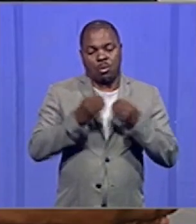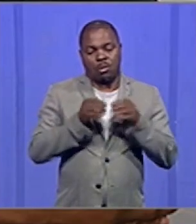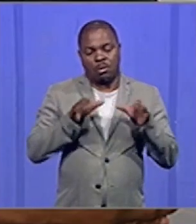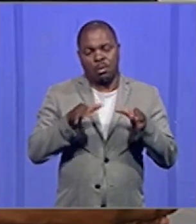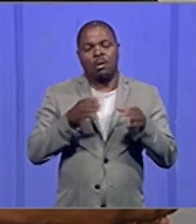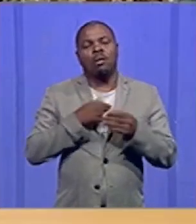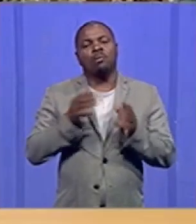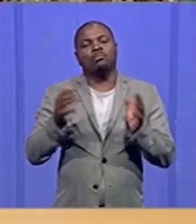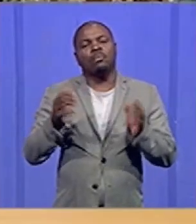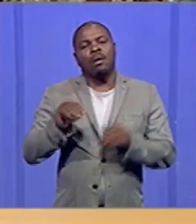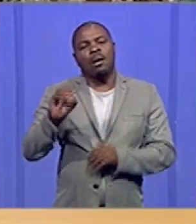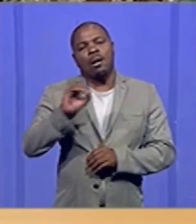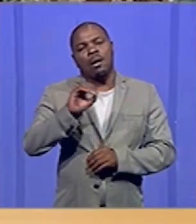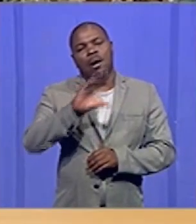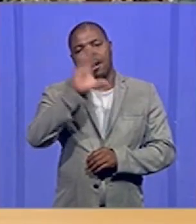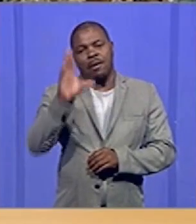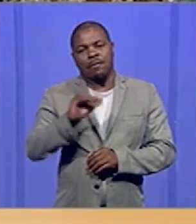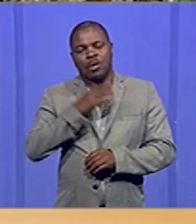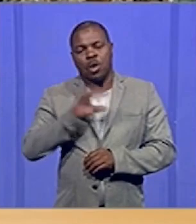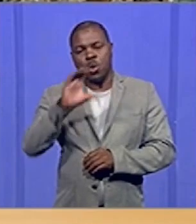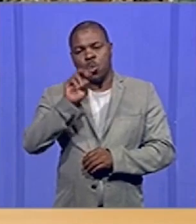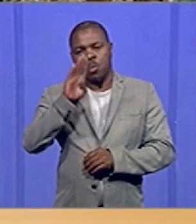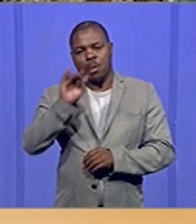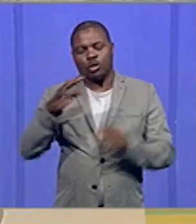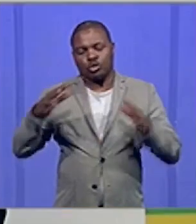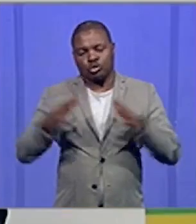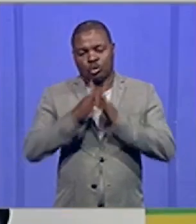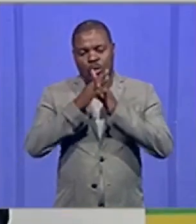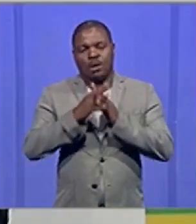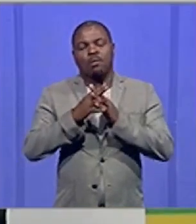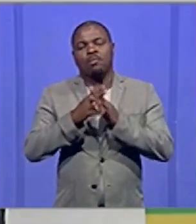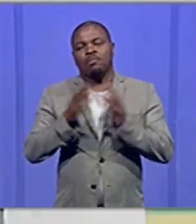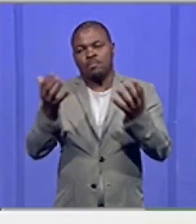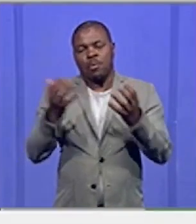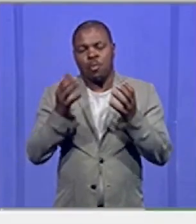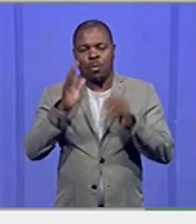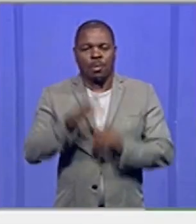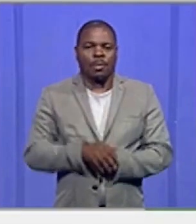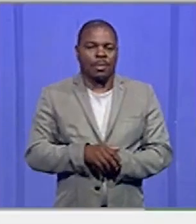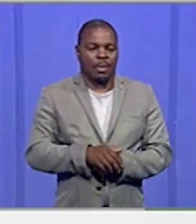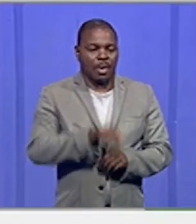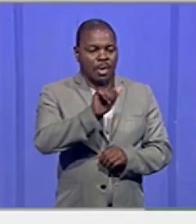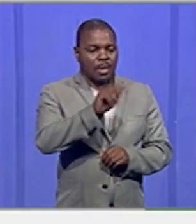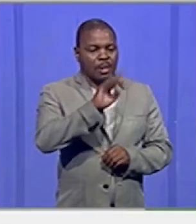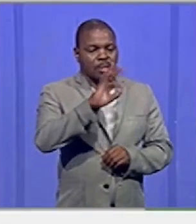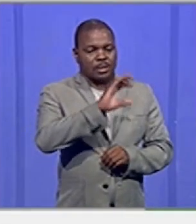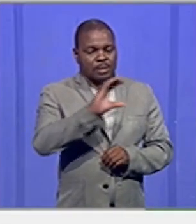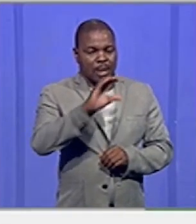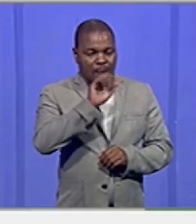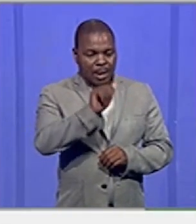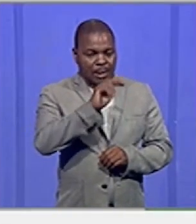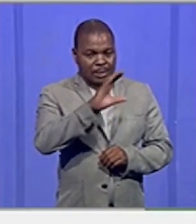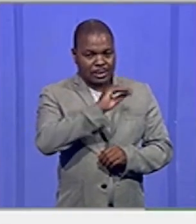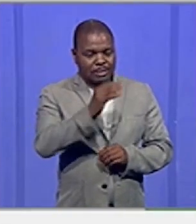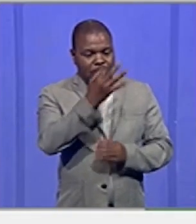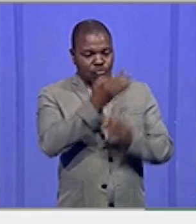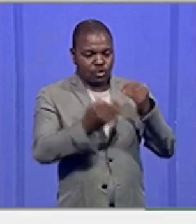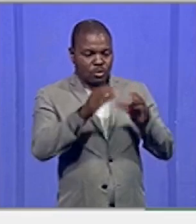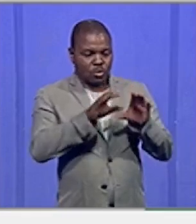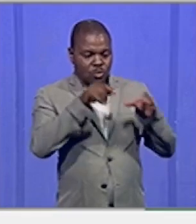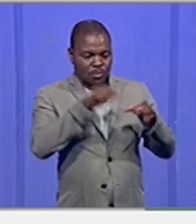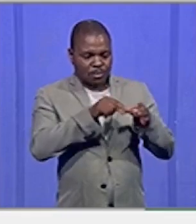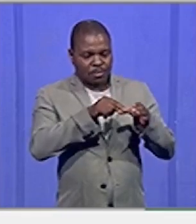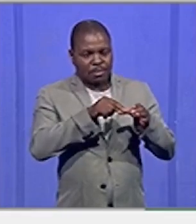sa Africa-Cuba Solidarity selemong sena. ANC-led tripartite alliance has taken a decision to